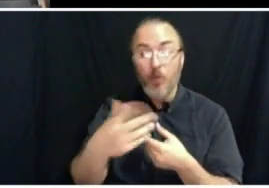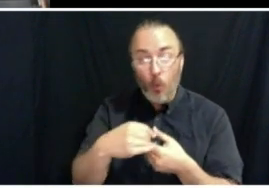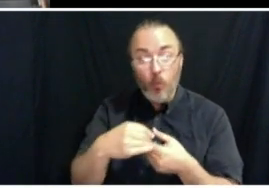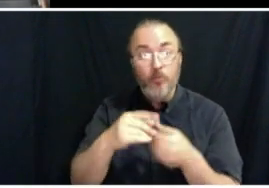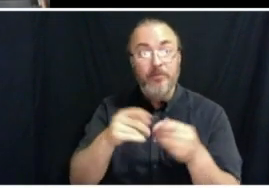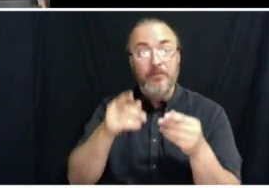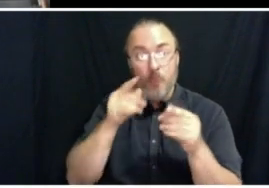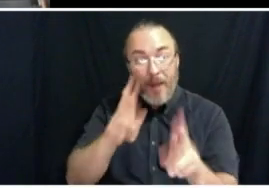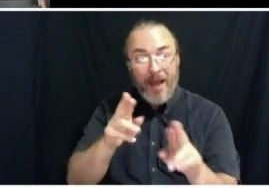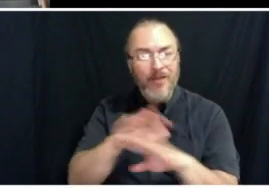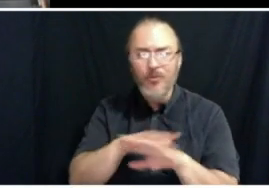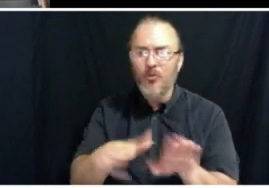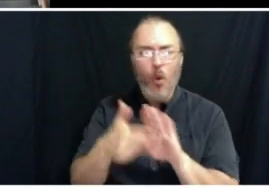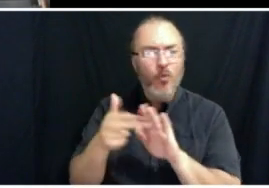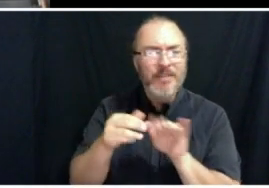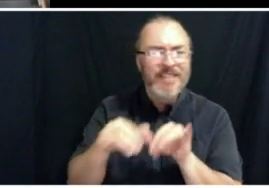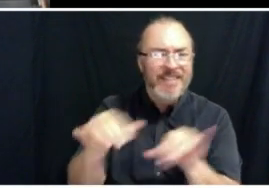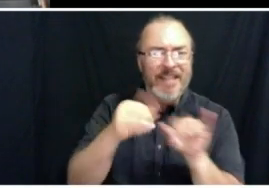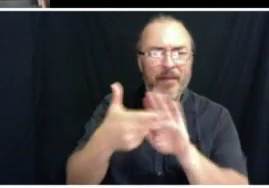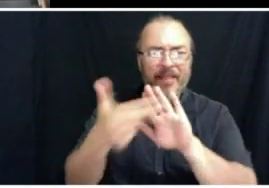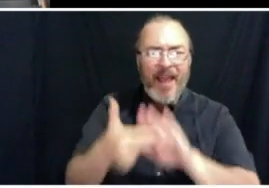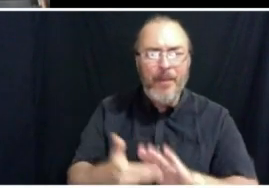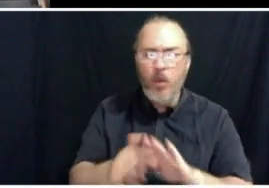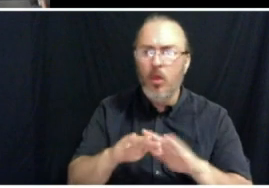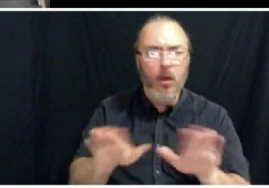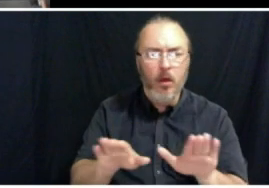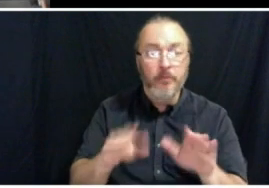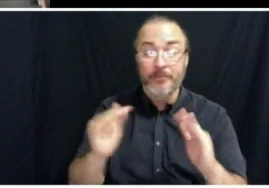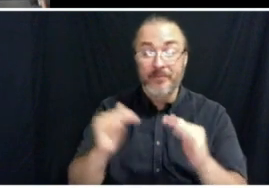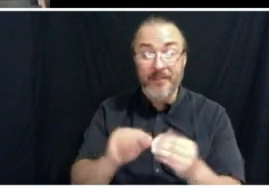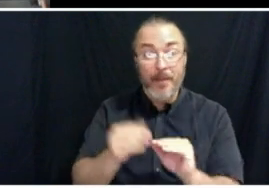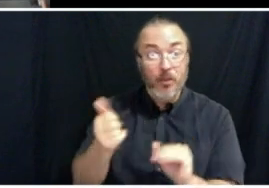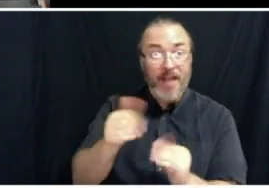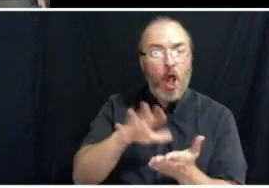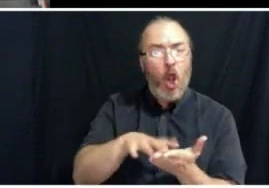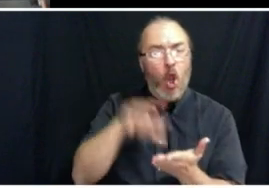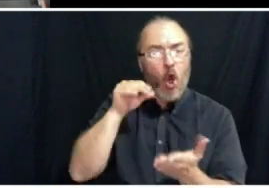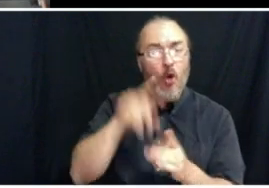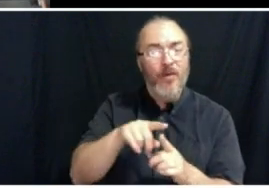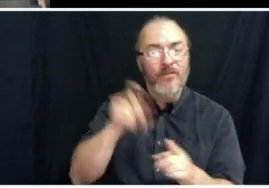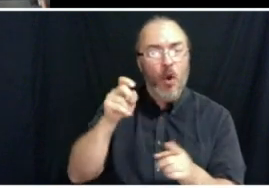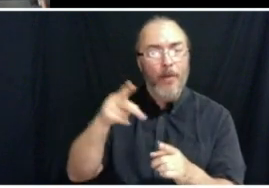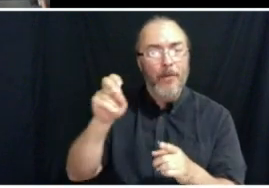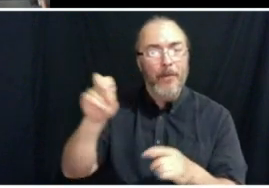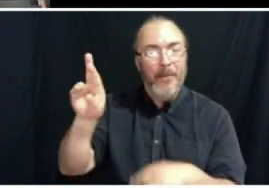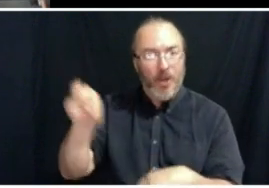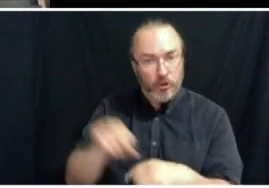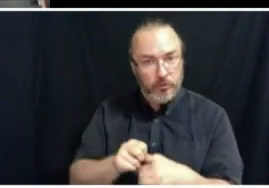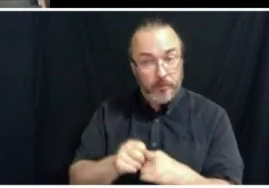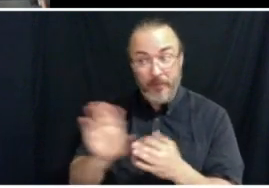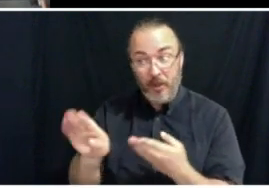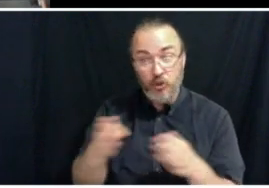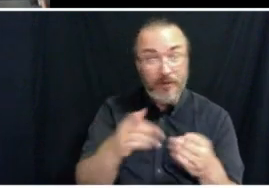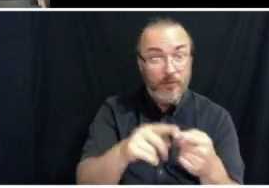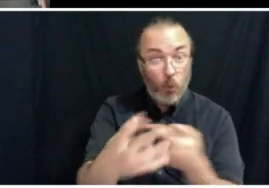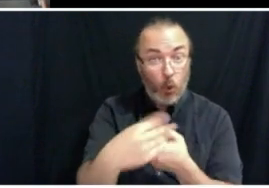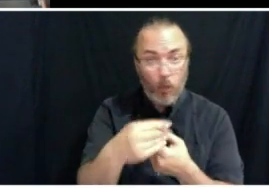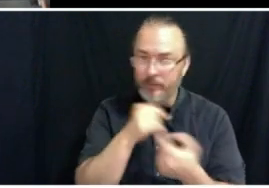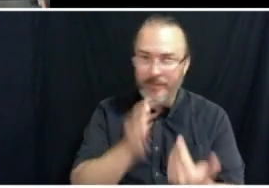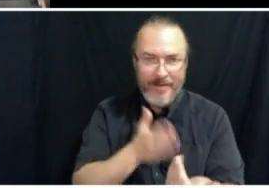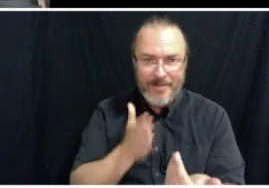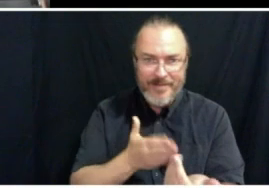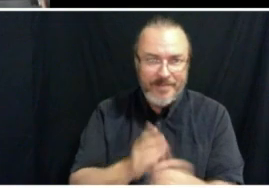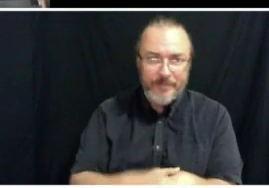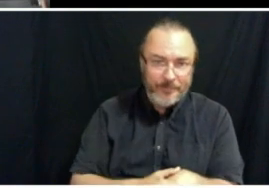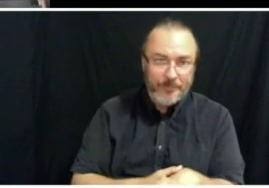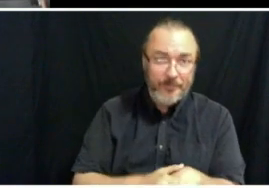stigmatizing, labeling. And 10, learn from peers. A shift to inclusion is not easy. So I'm going to go around